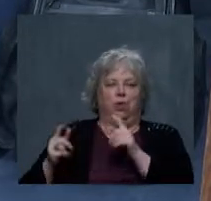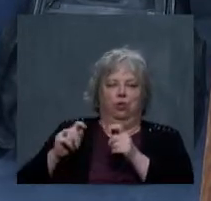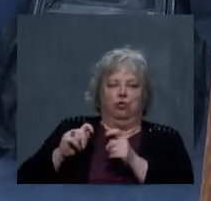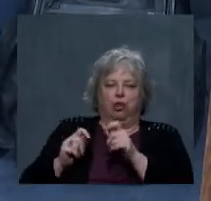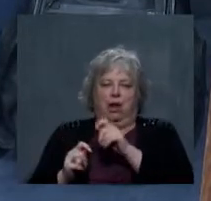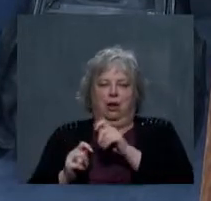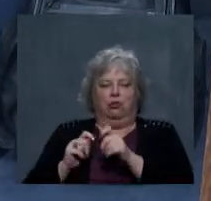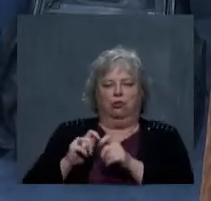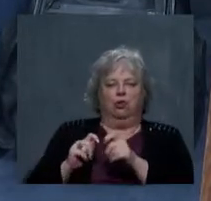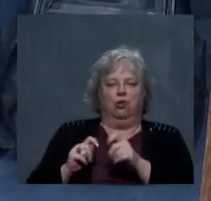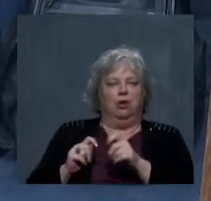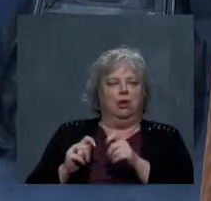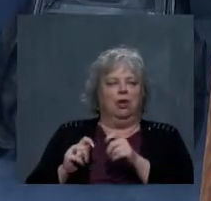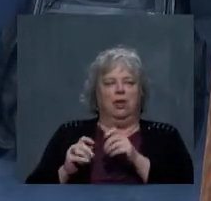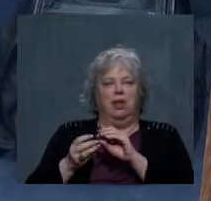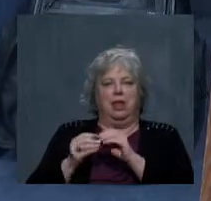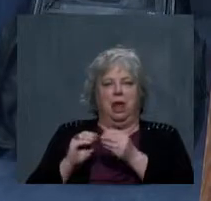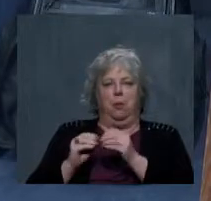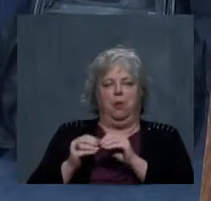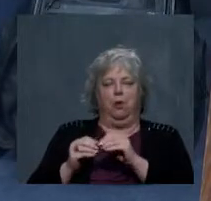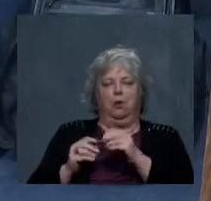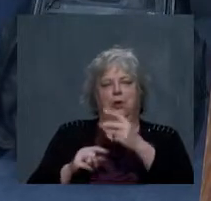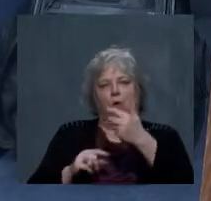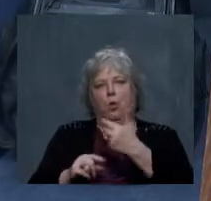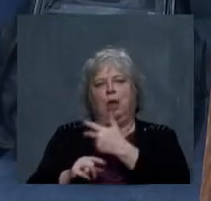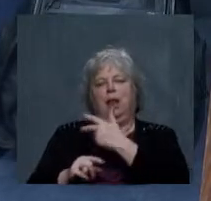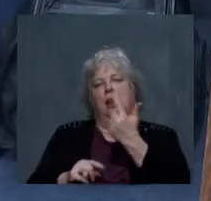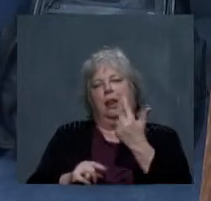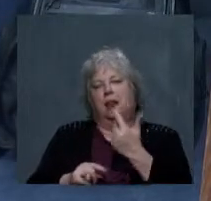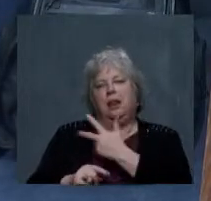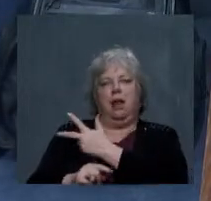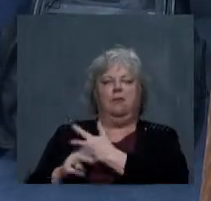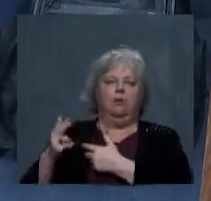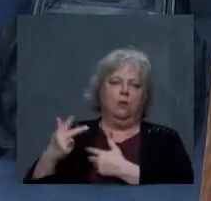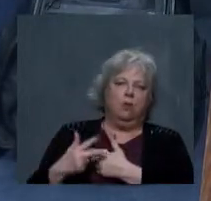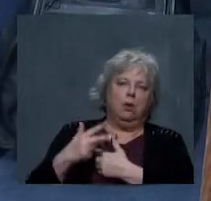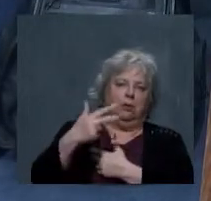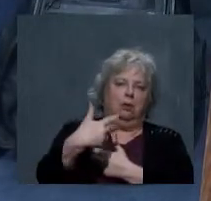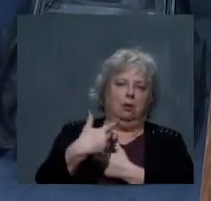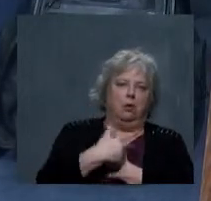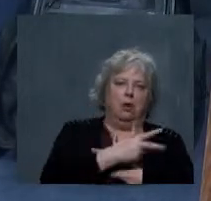the trip distribution numbers, you can, you know, adjust the